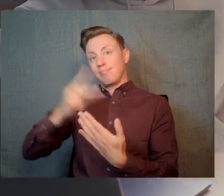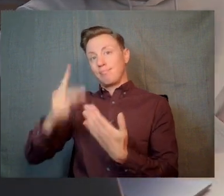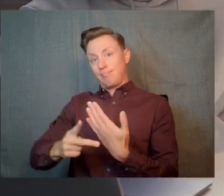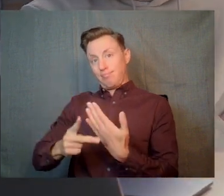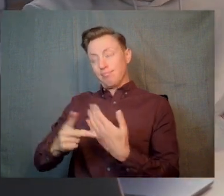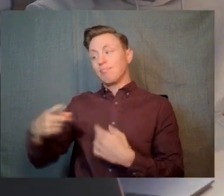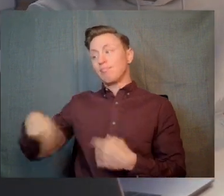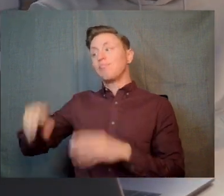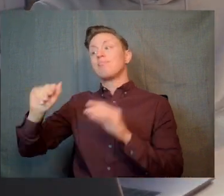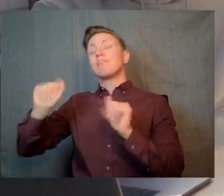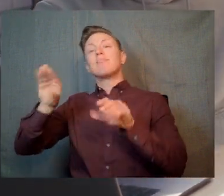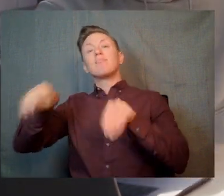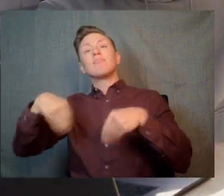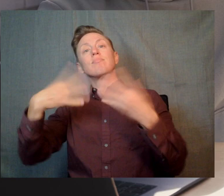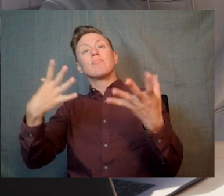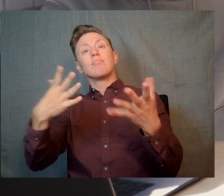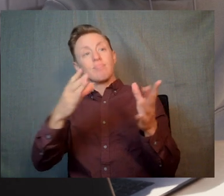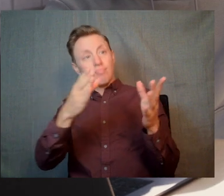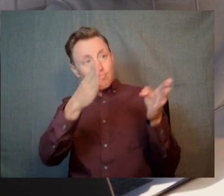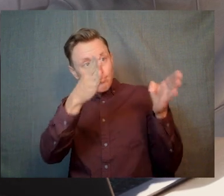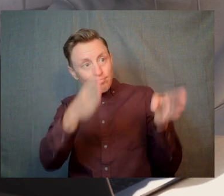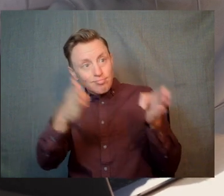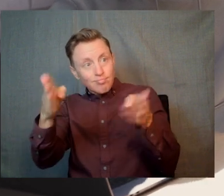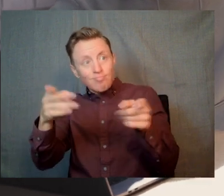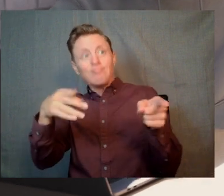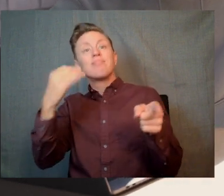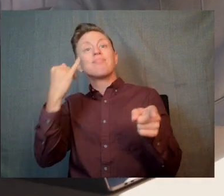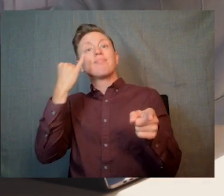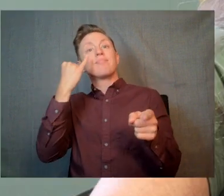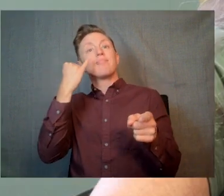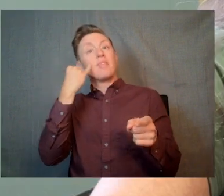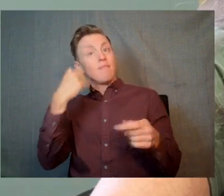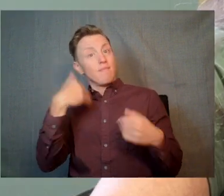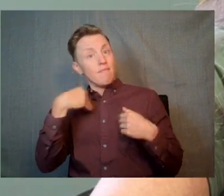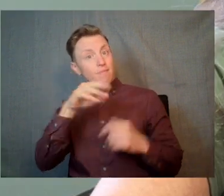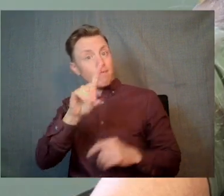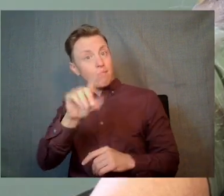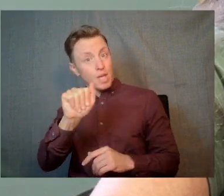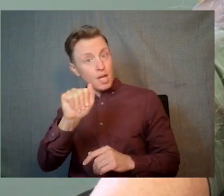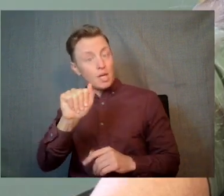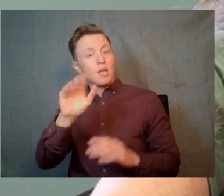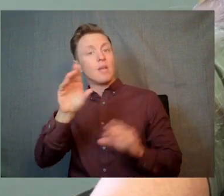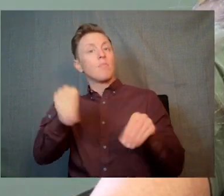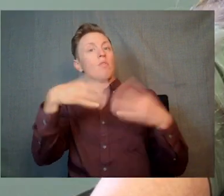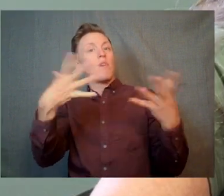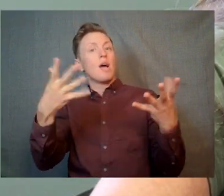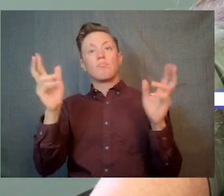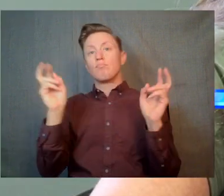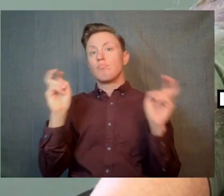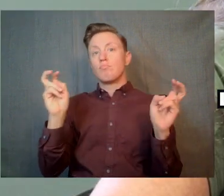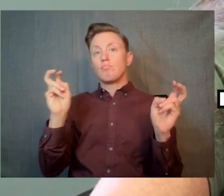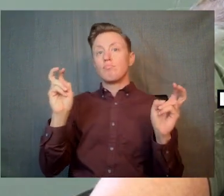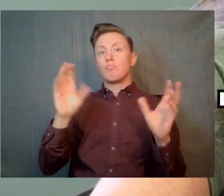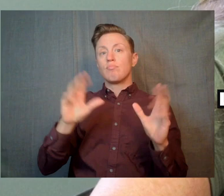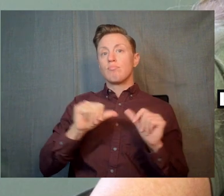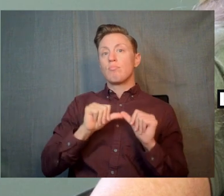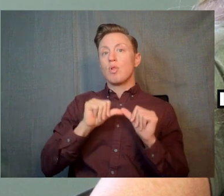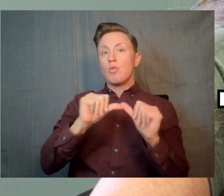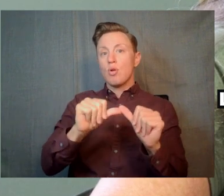eligible individuals who have disabilities with what they are known as